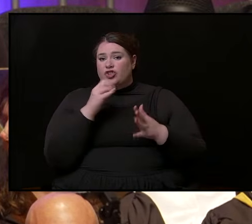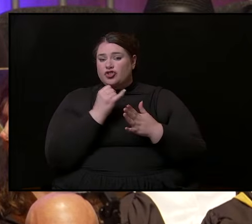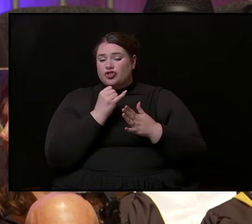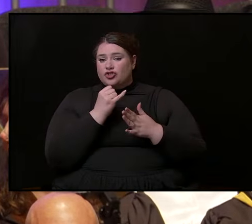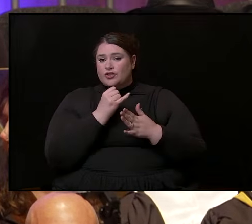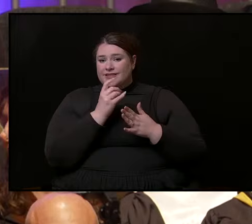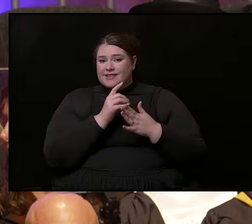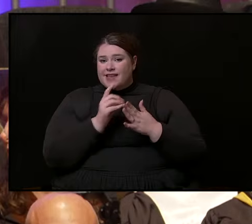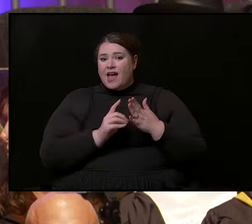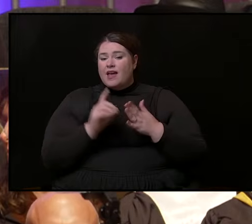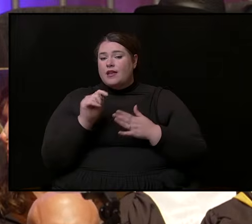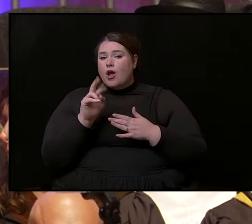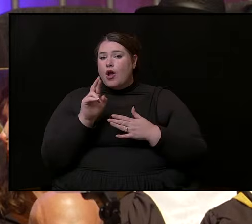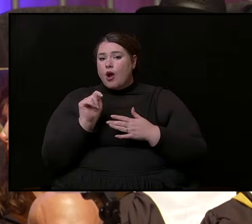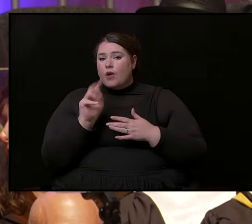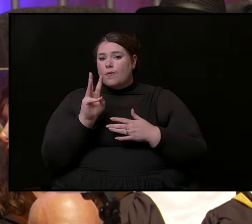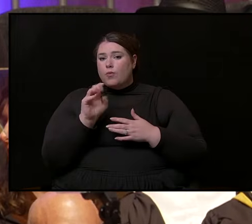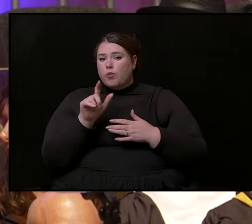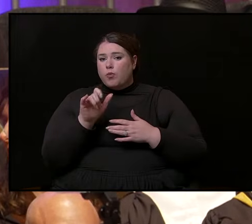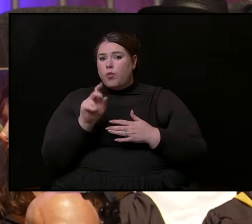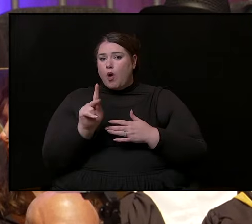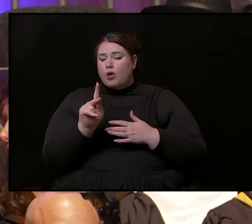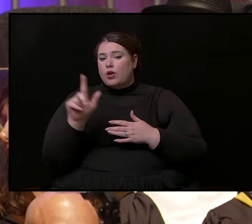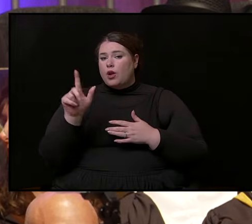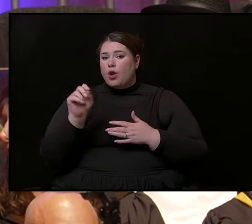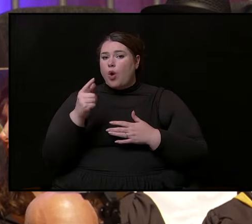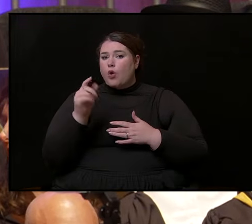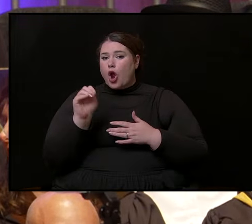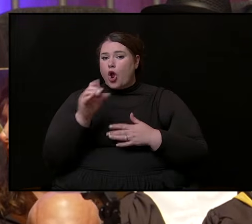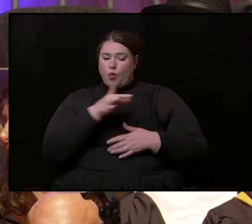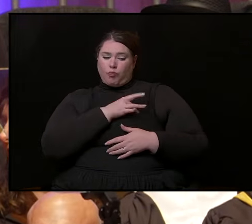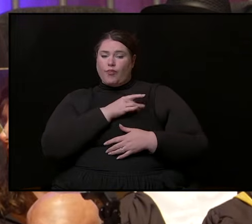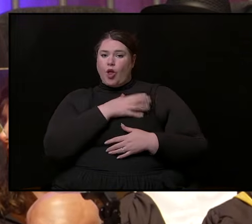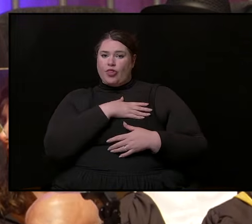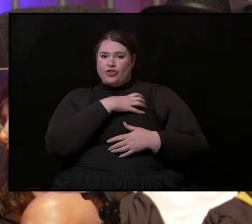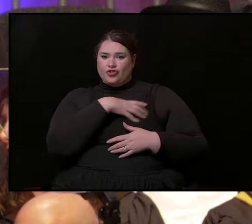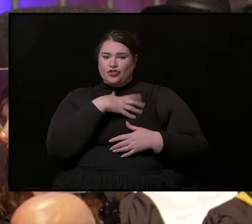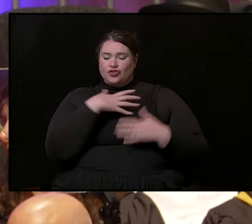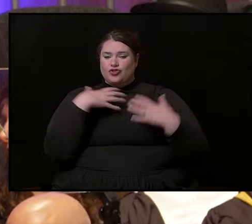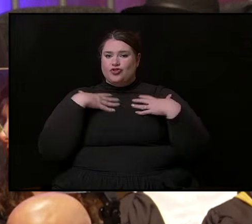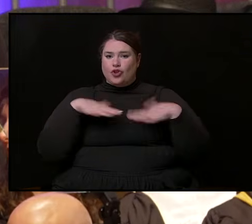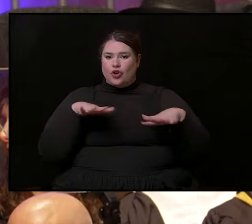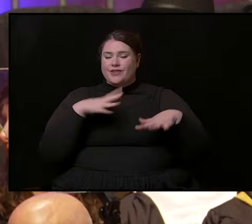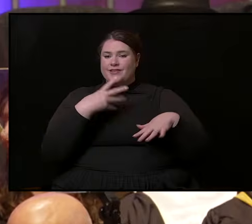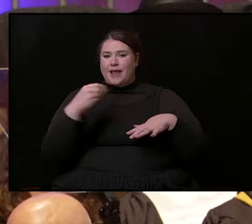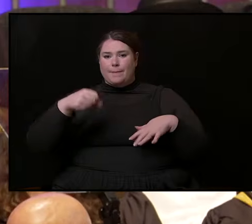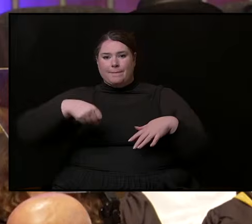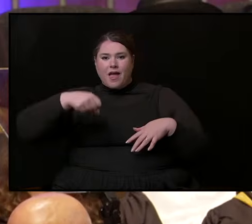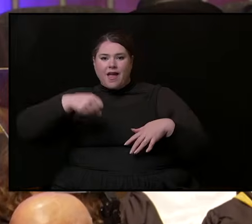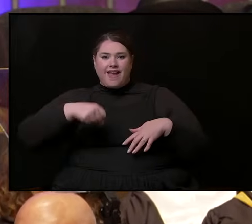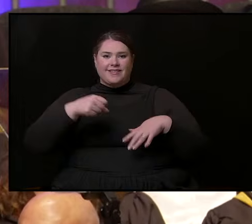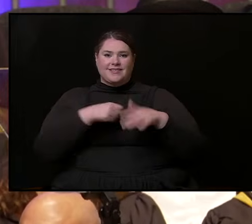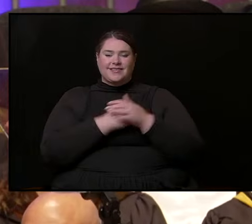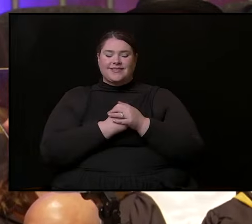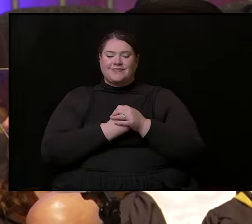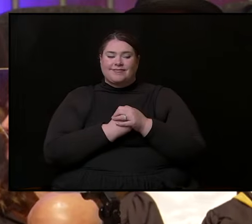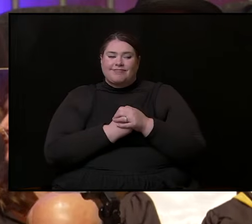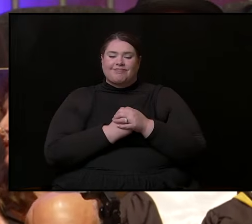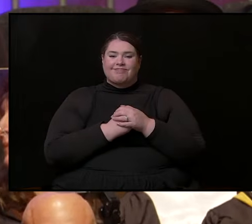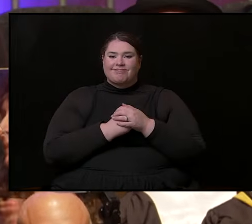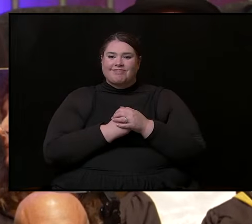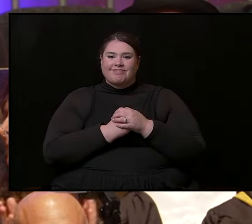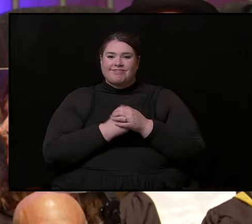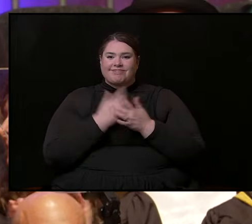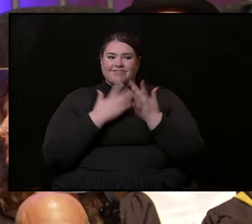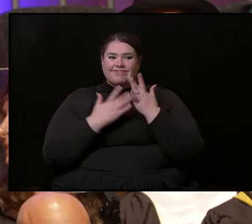Art Walk logo, which is on t-shirts and our tote bags, limited edition, I'm gathering. And